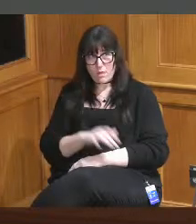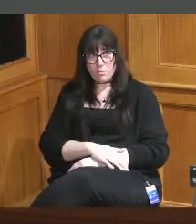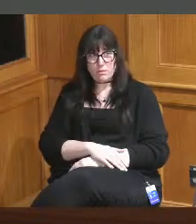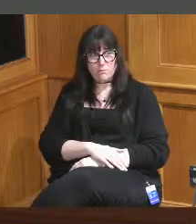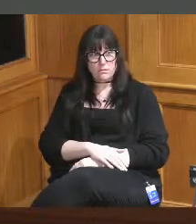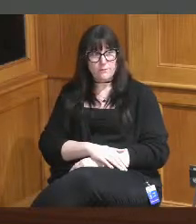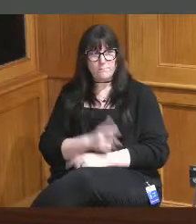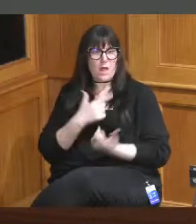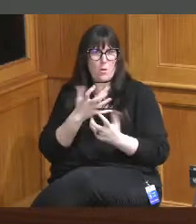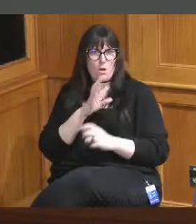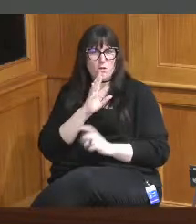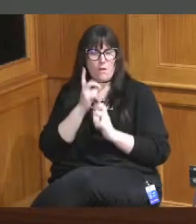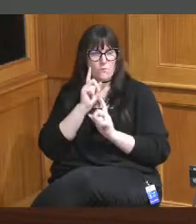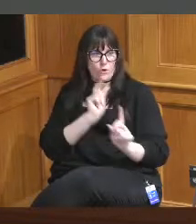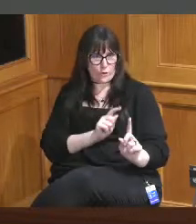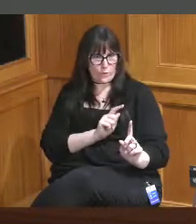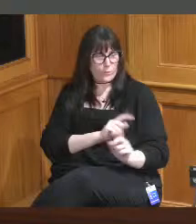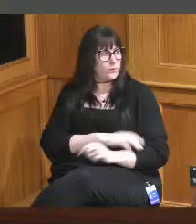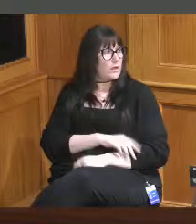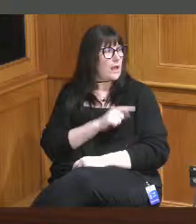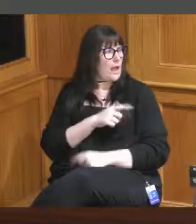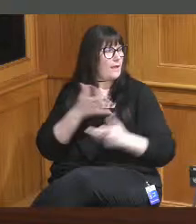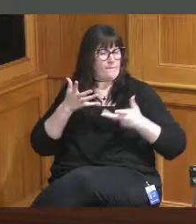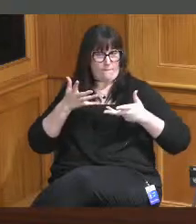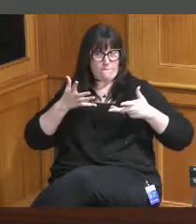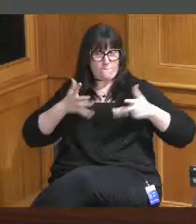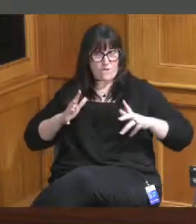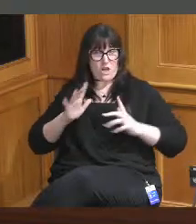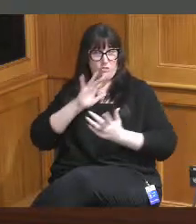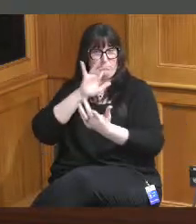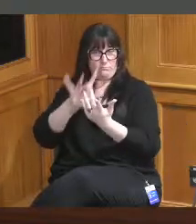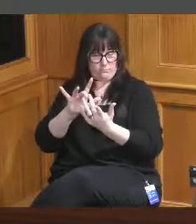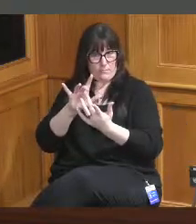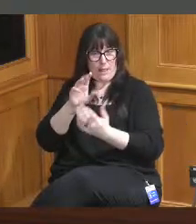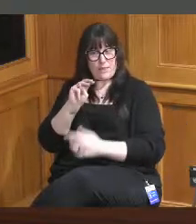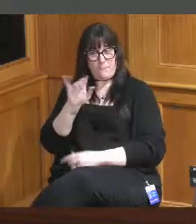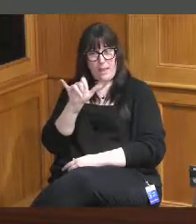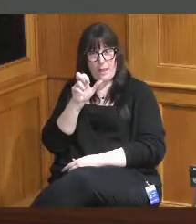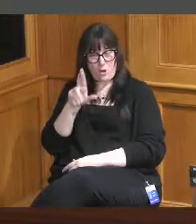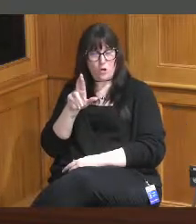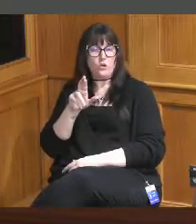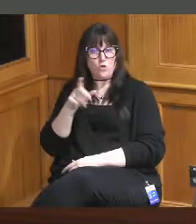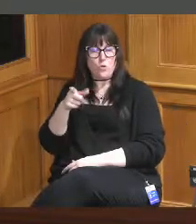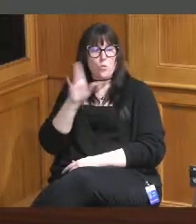for you. I think you had a I did reach out to the mayor of Lincoln Heights, and she is also coming. Okay.